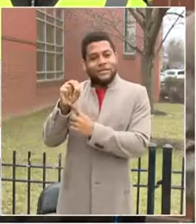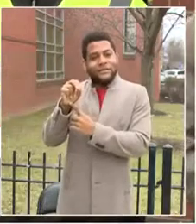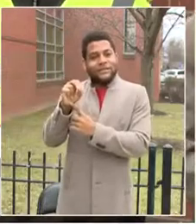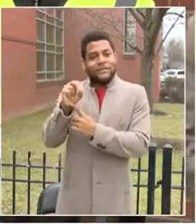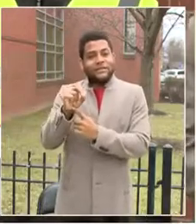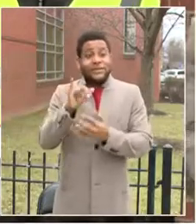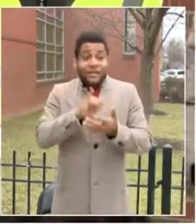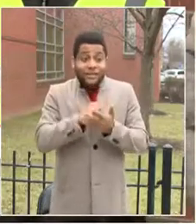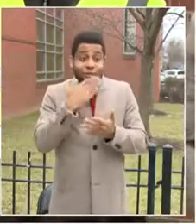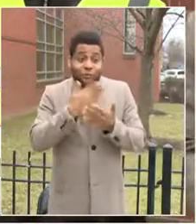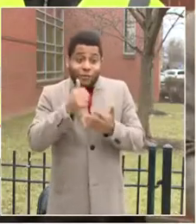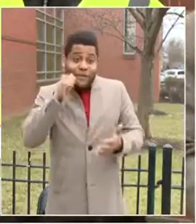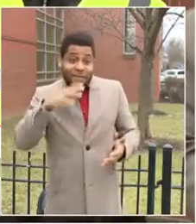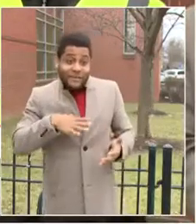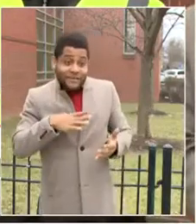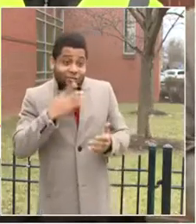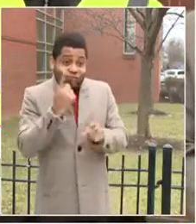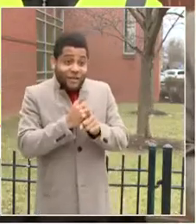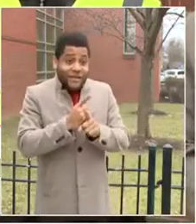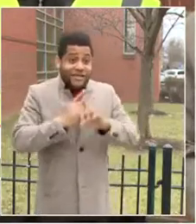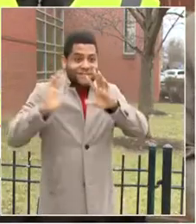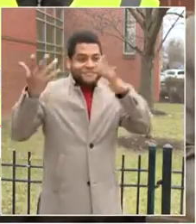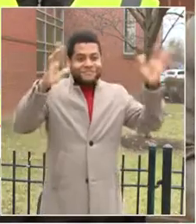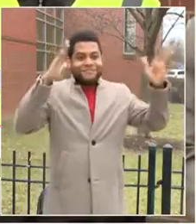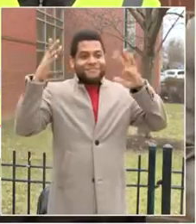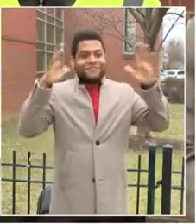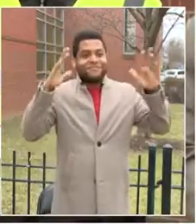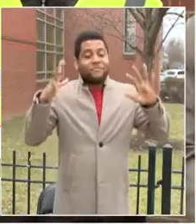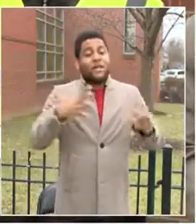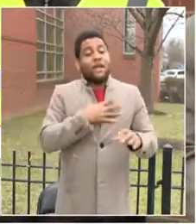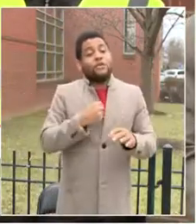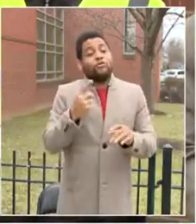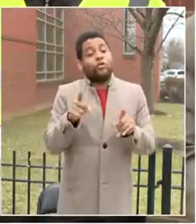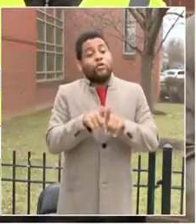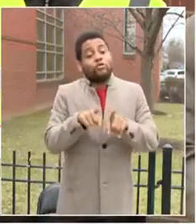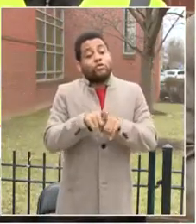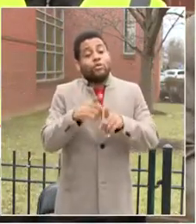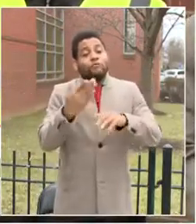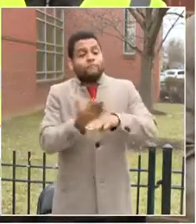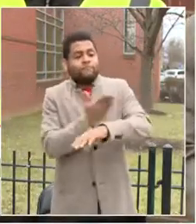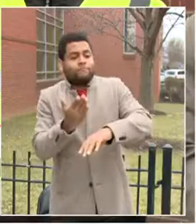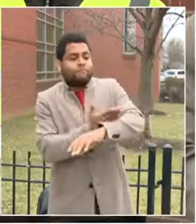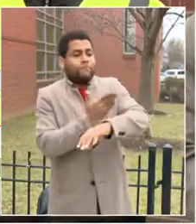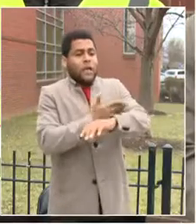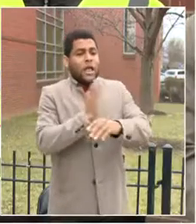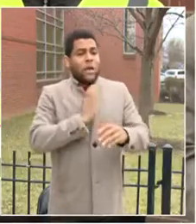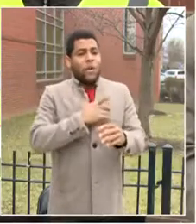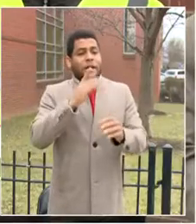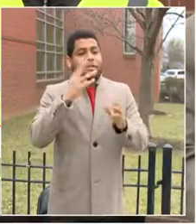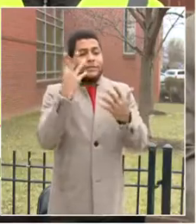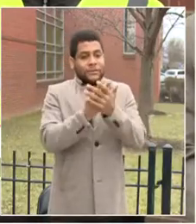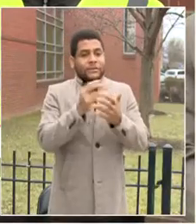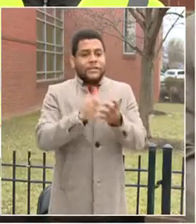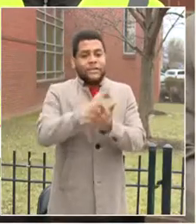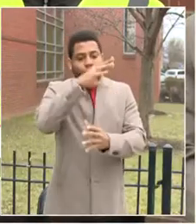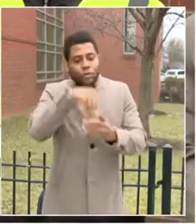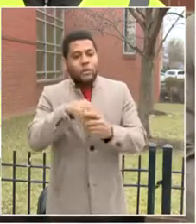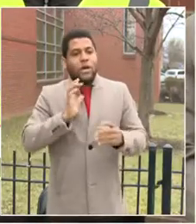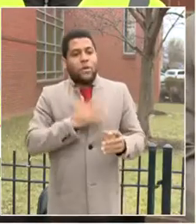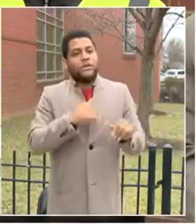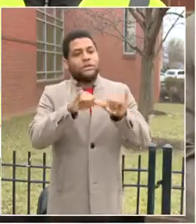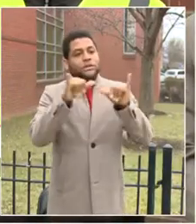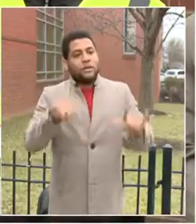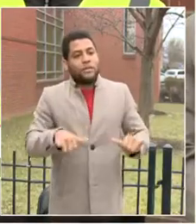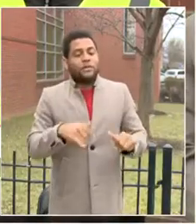We also know that a modernized jail is a part of that system, and it's been long discussed. And I'm happy to make